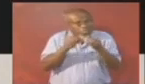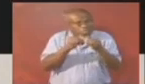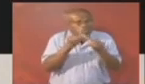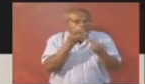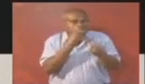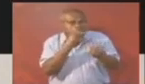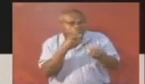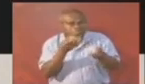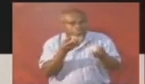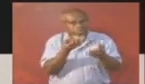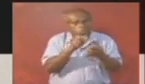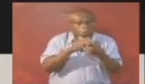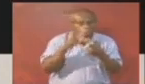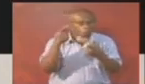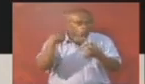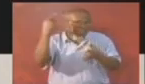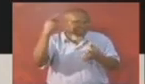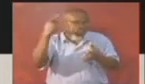changed?